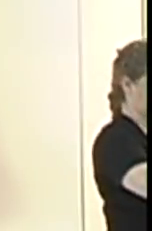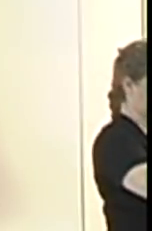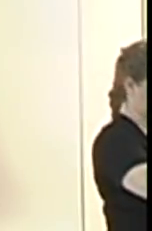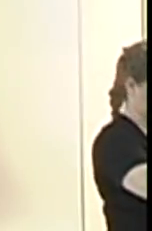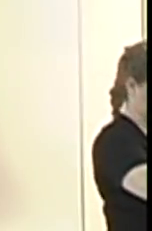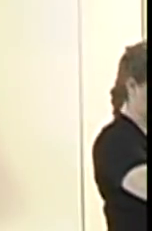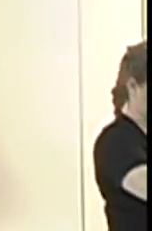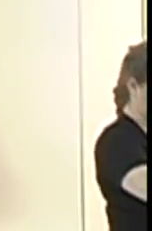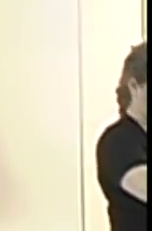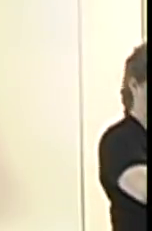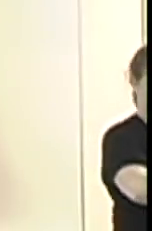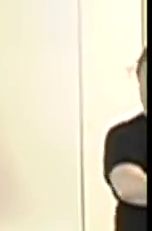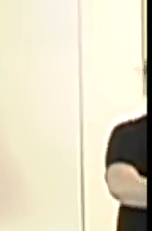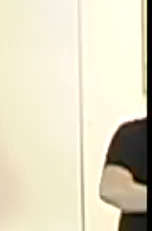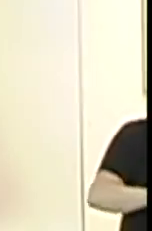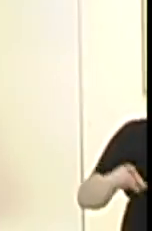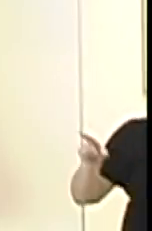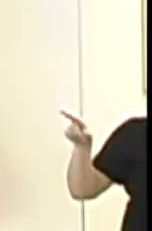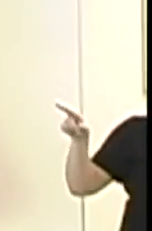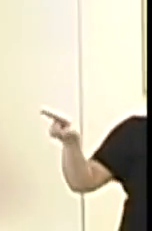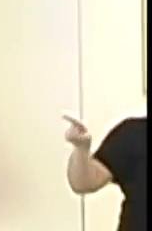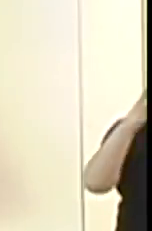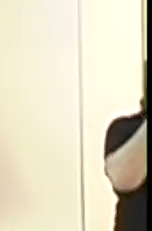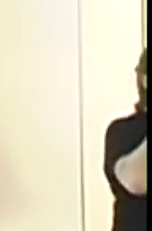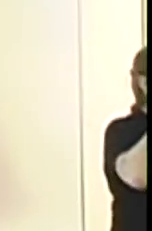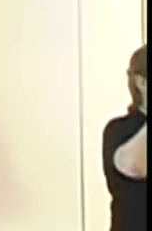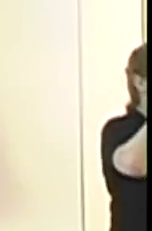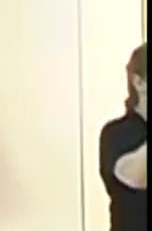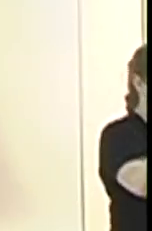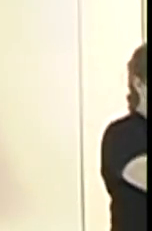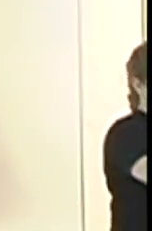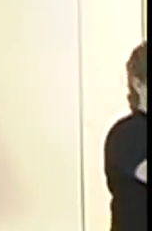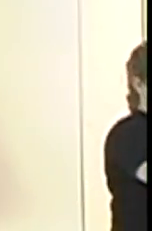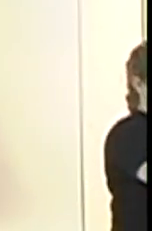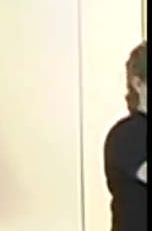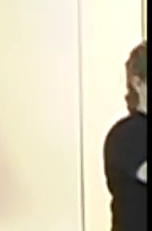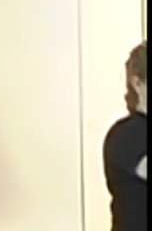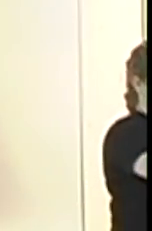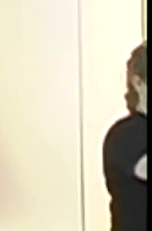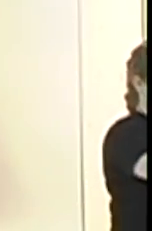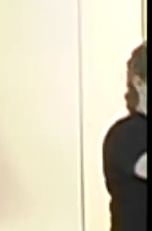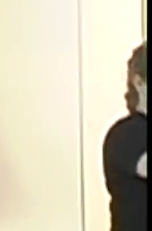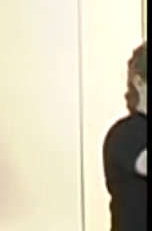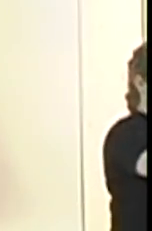and the output you're going to see is at the wrist.